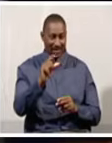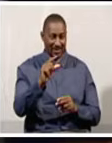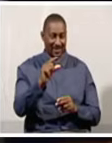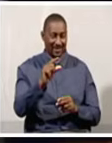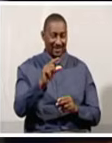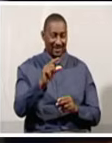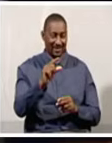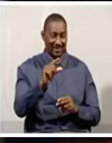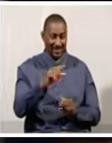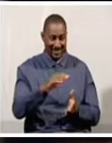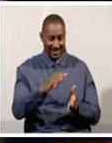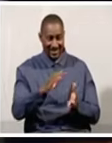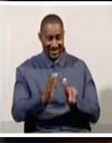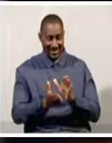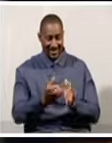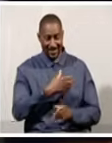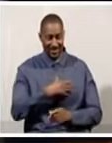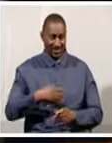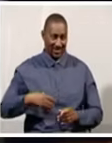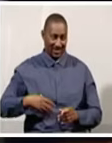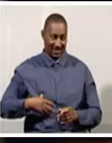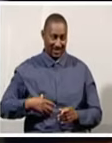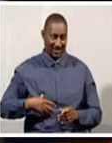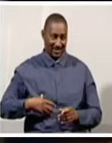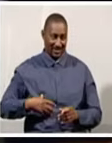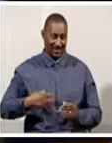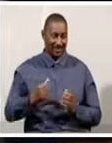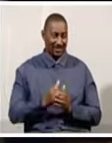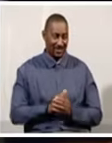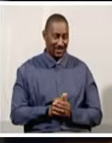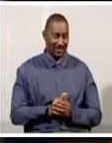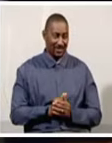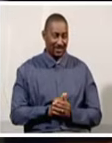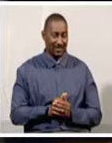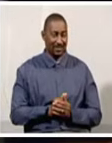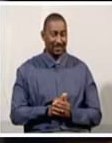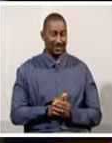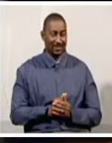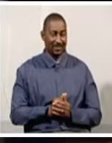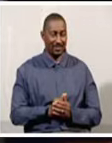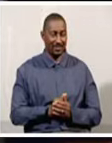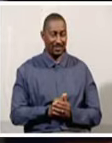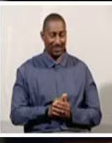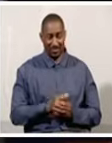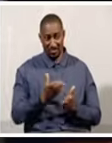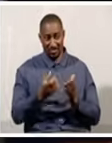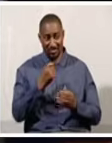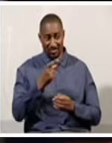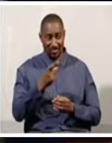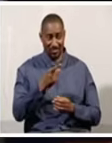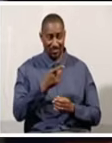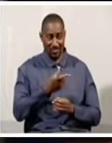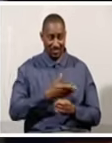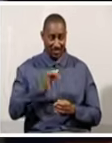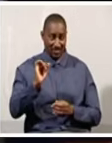I'm struggling to refer to the president as the late president and to refer to, Monica Geingob as